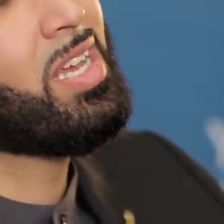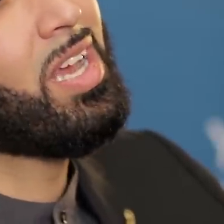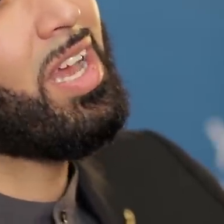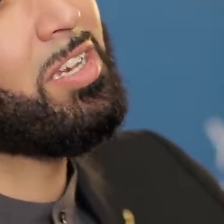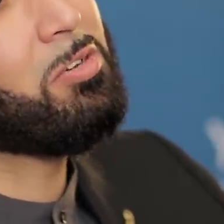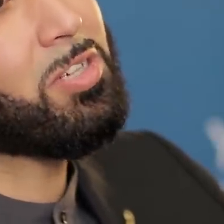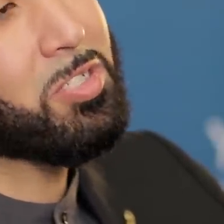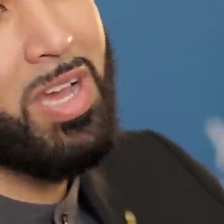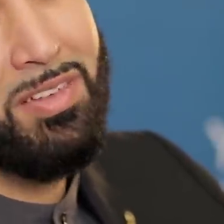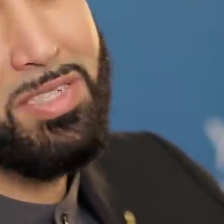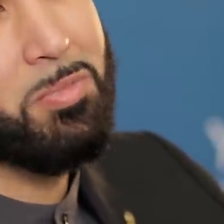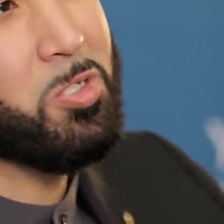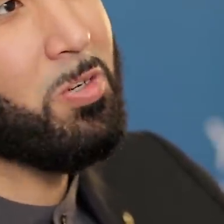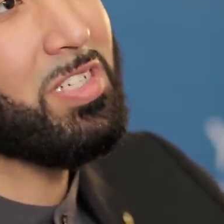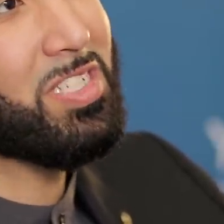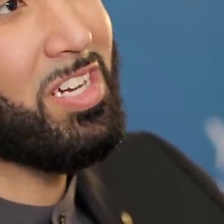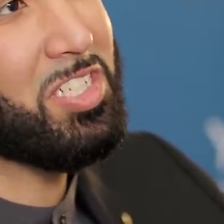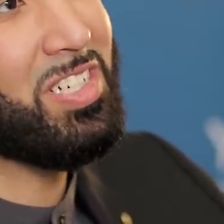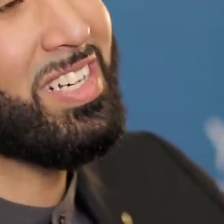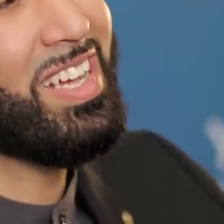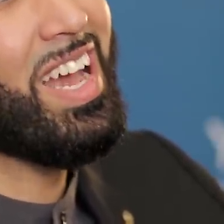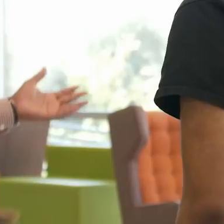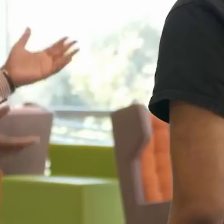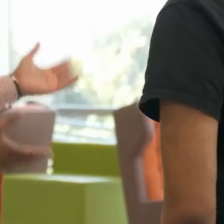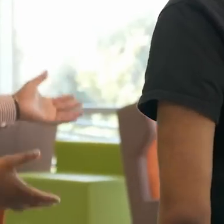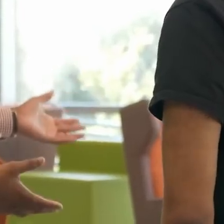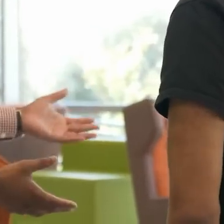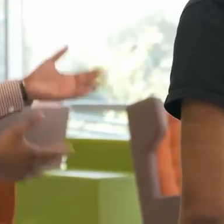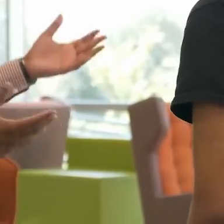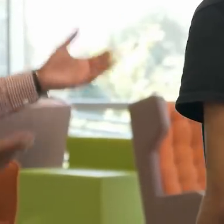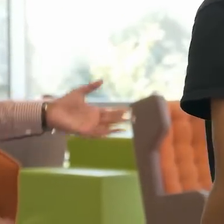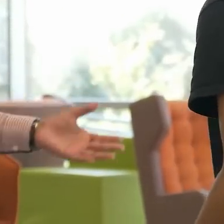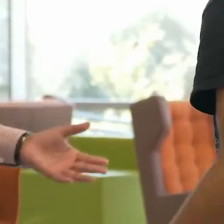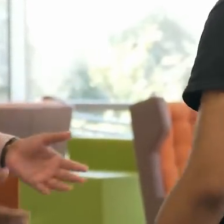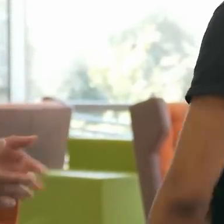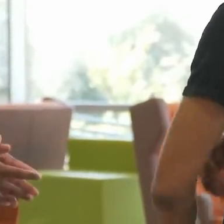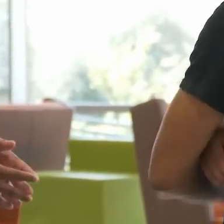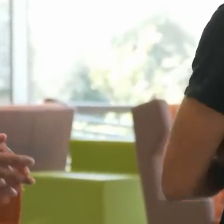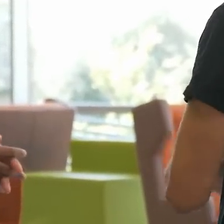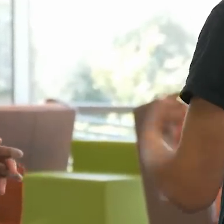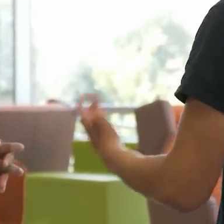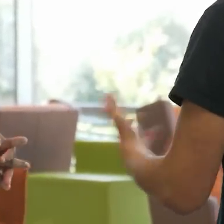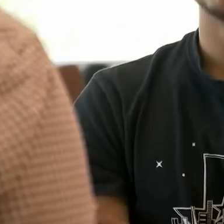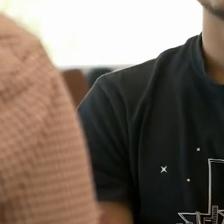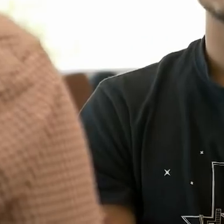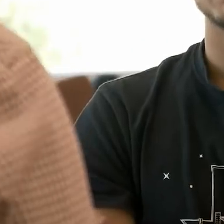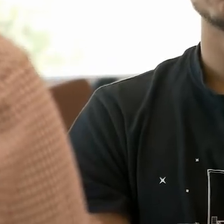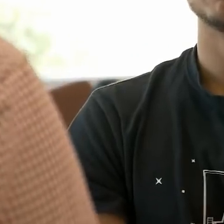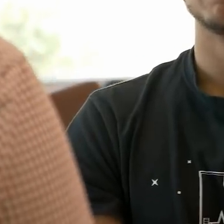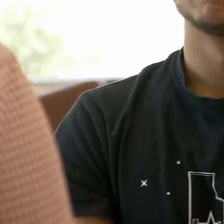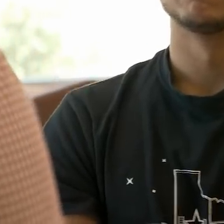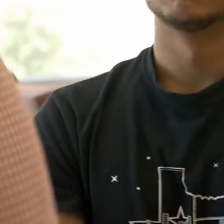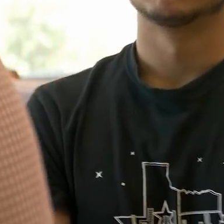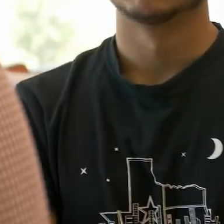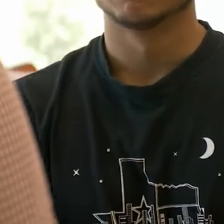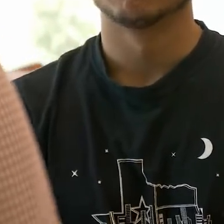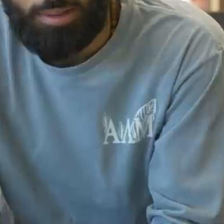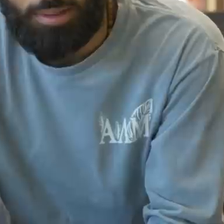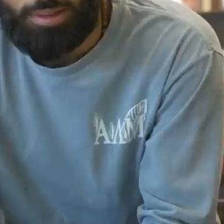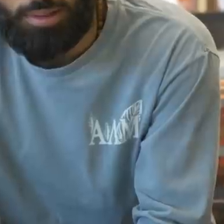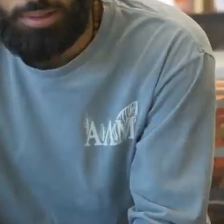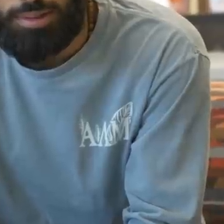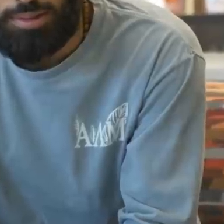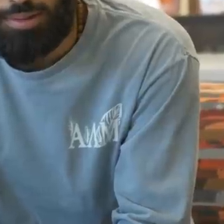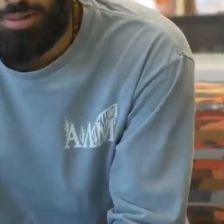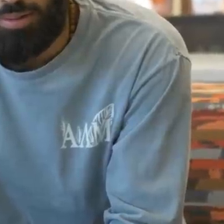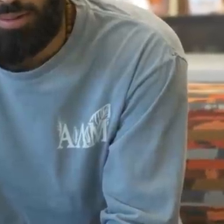issues. And you also have some mature discussion and the bonding that takes place through that mature discussion with other classmates and other